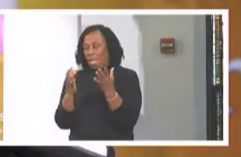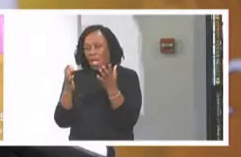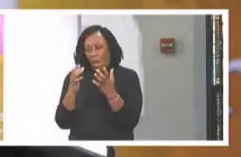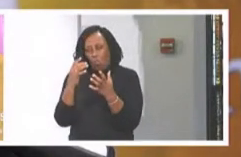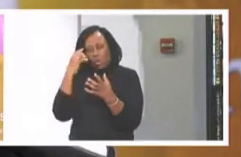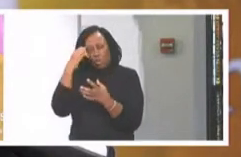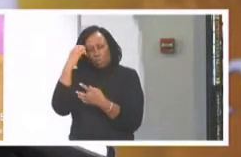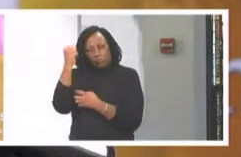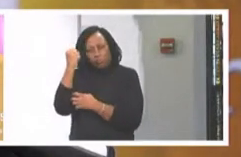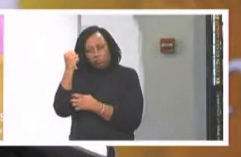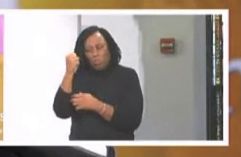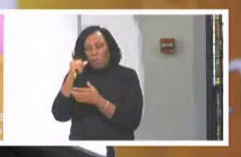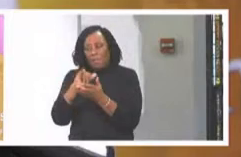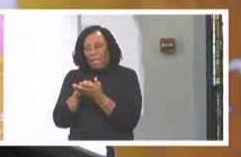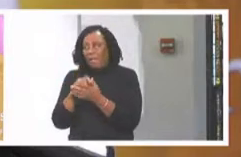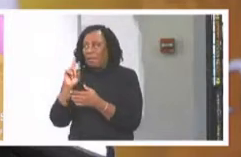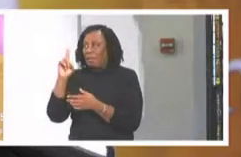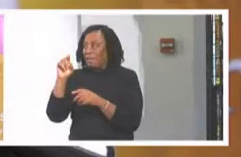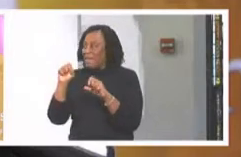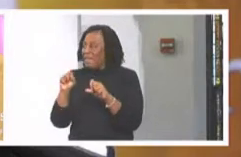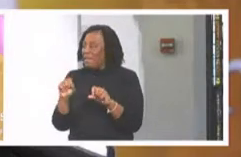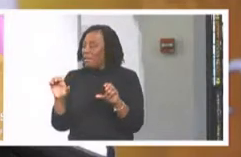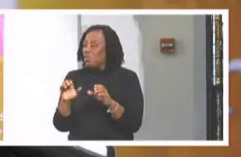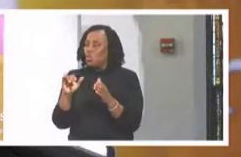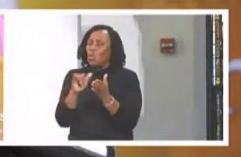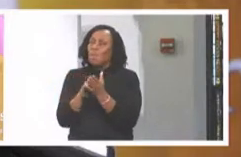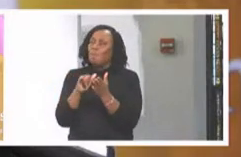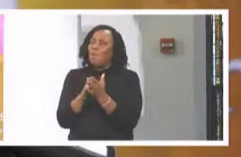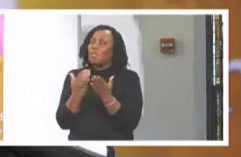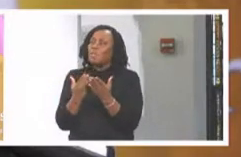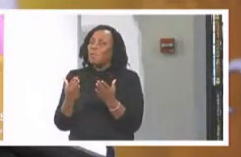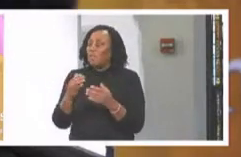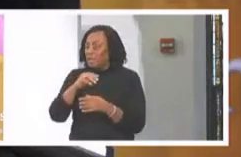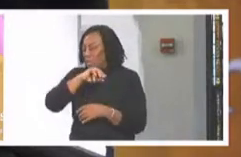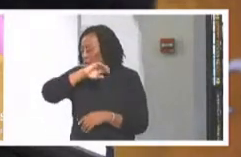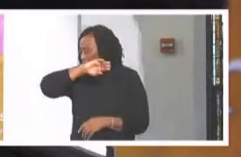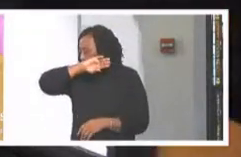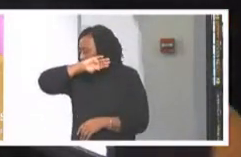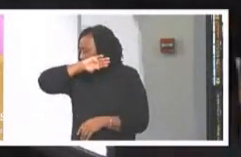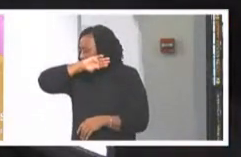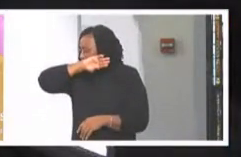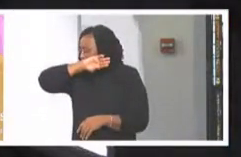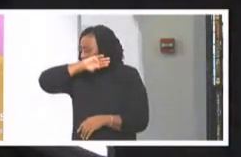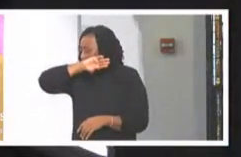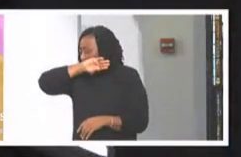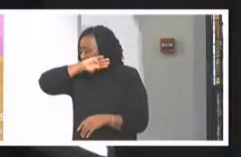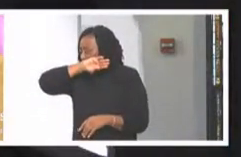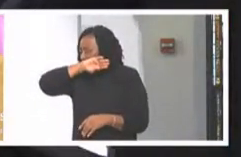God can do impossible things. Now, see, we don't think so because we can't do them.